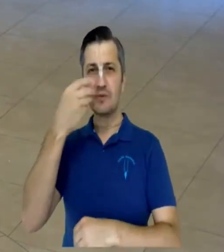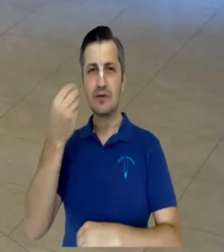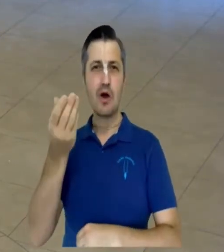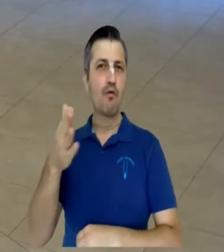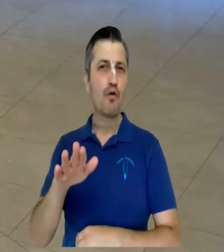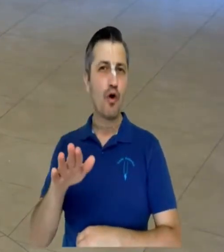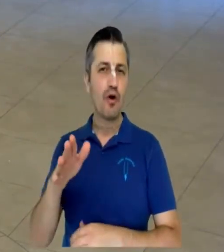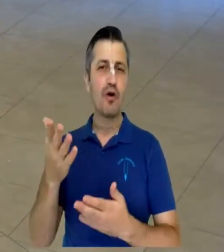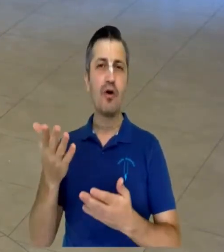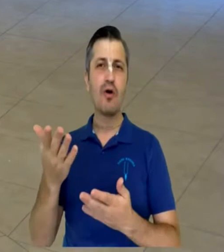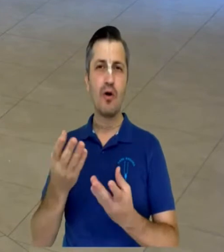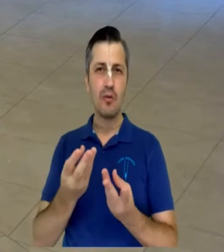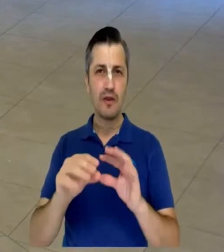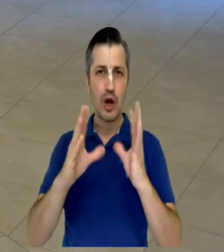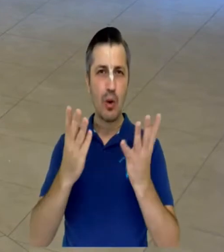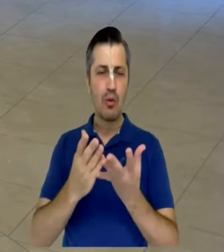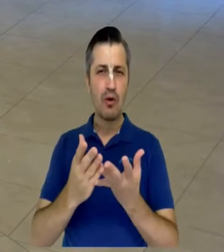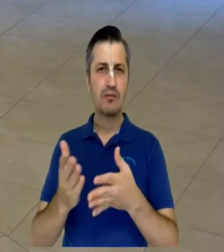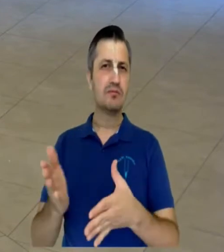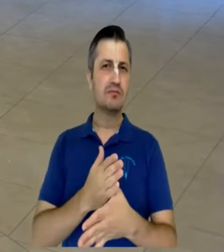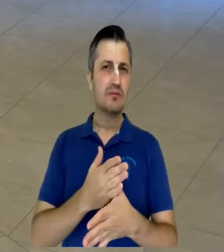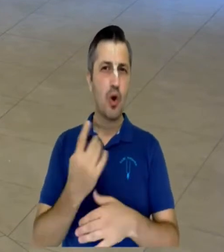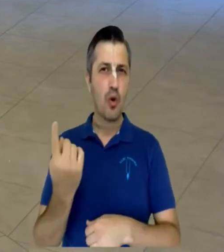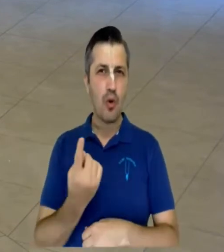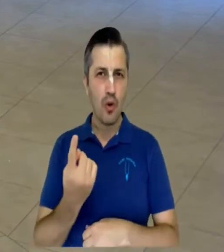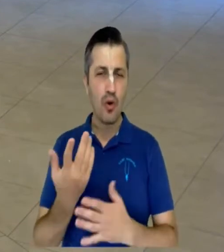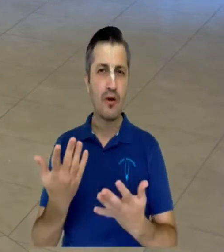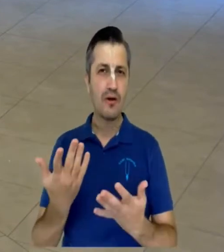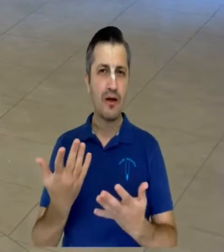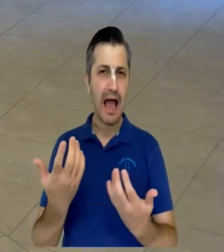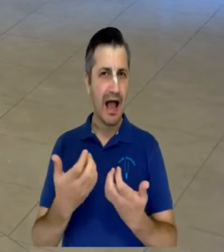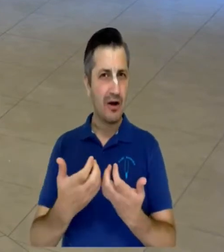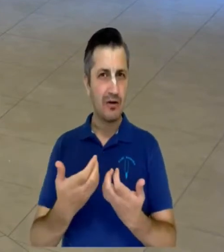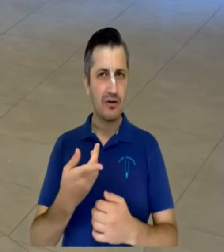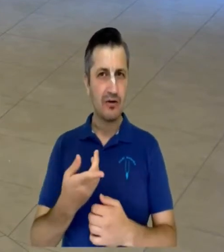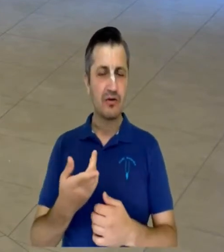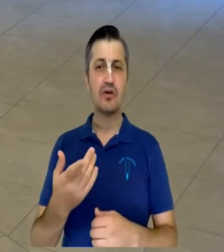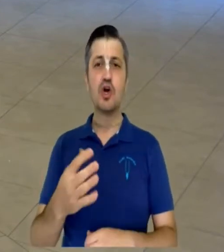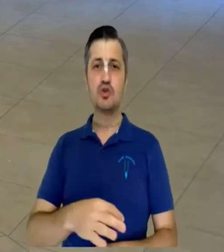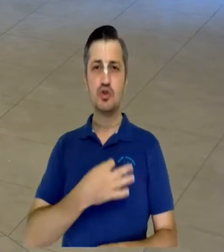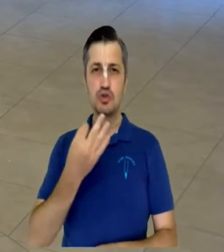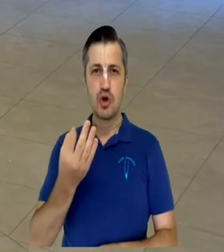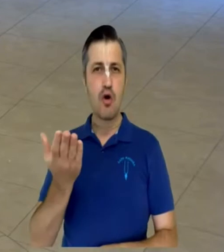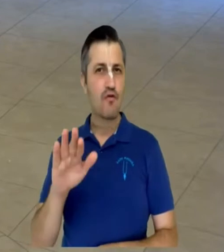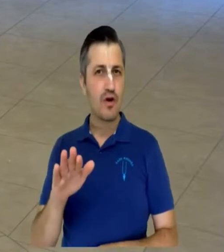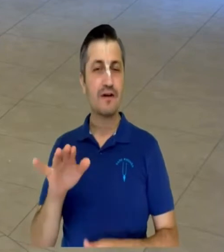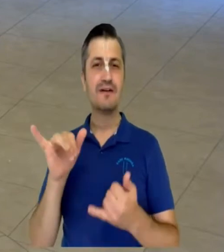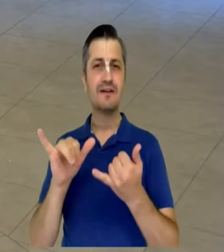of the world, who is the ultimate source of living entities.